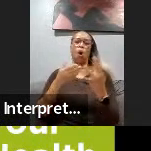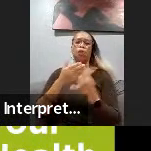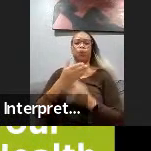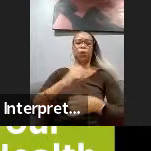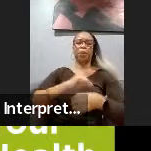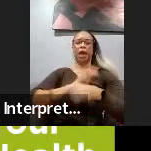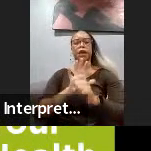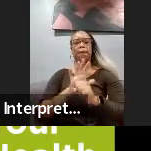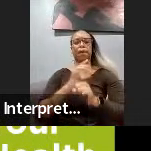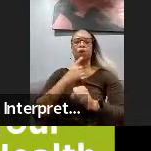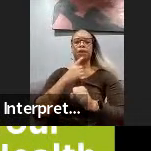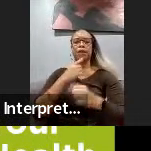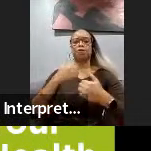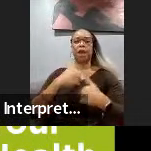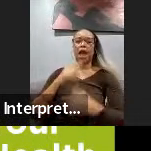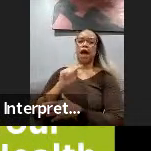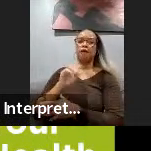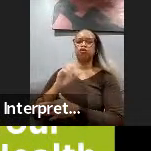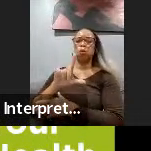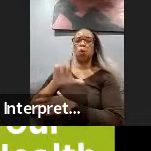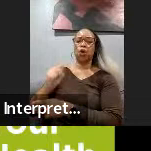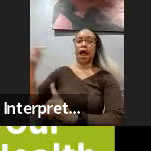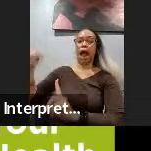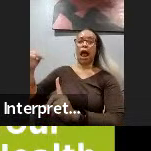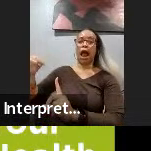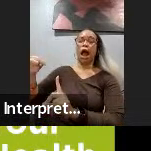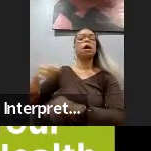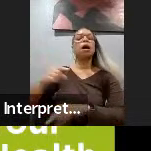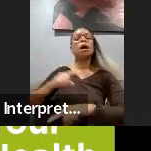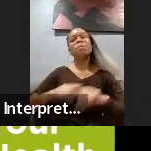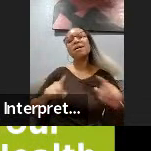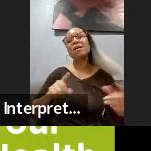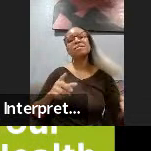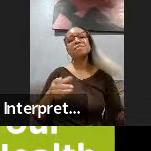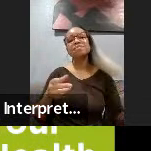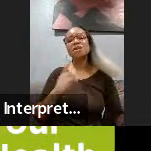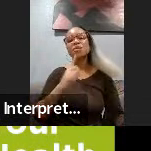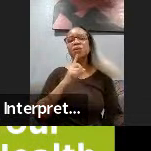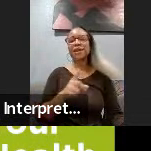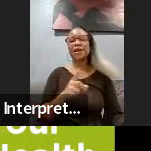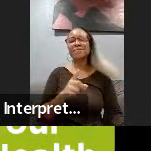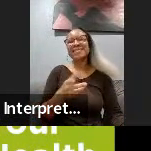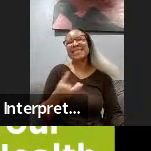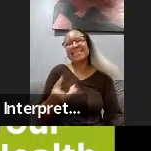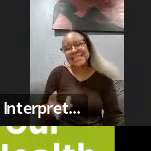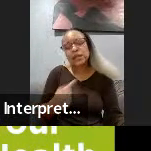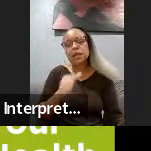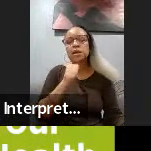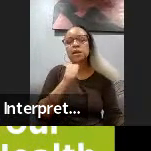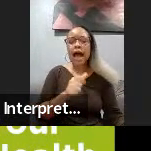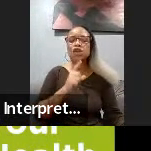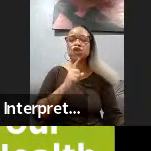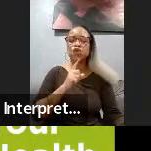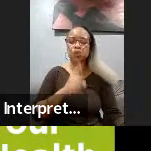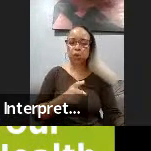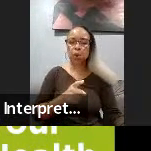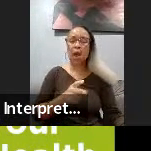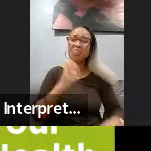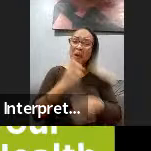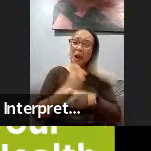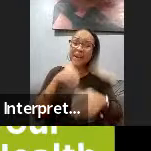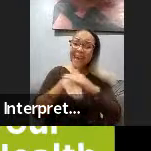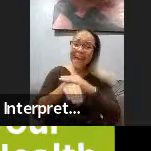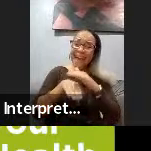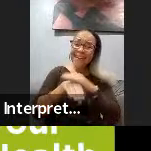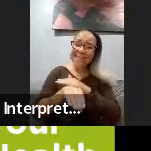saying we have the tools, we have the tools, we have the tools, which really is effectively not true because the tools are really hard to access. So